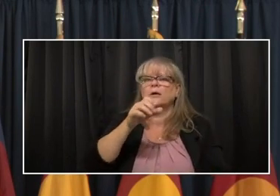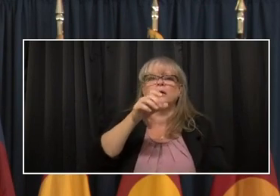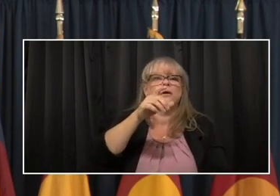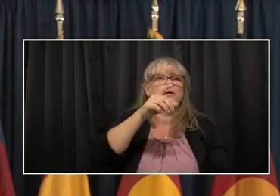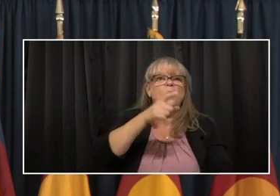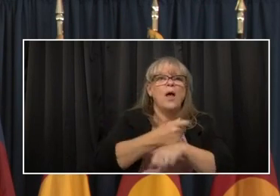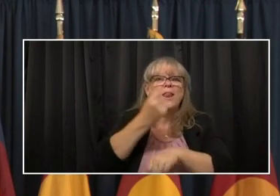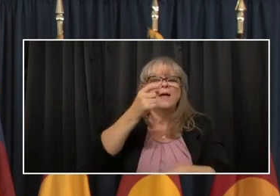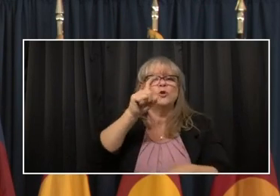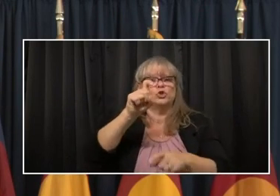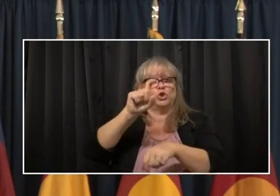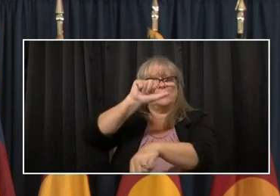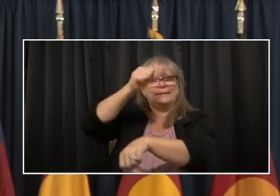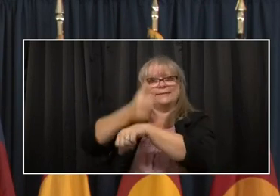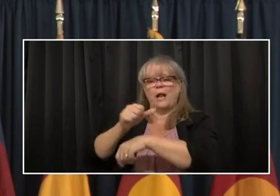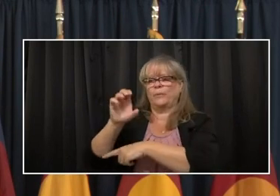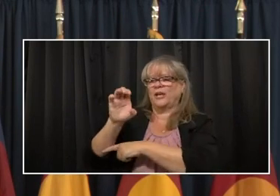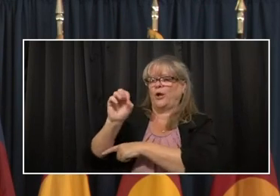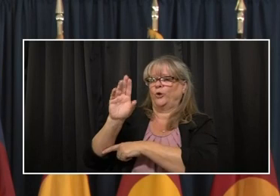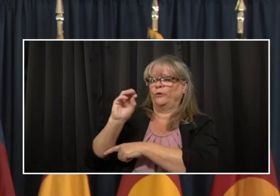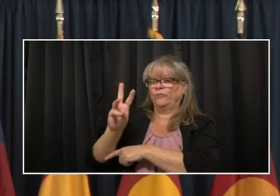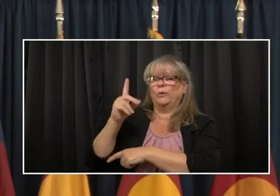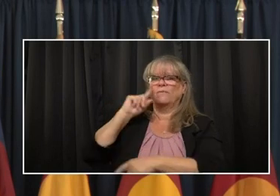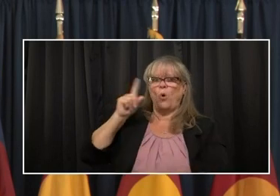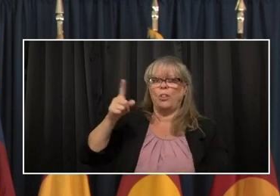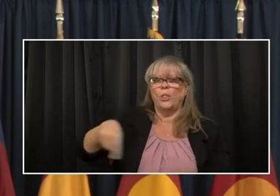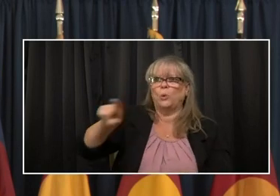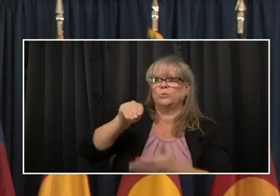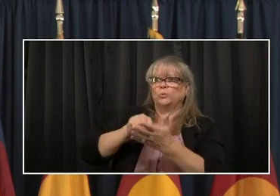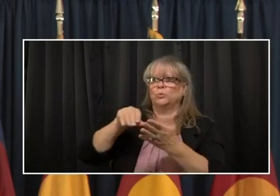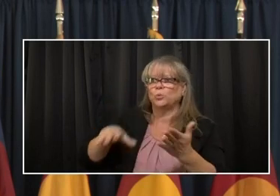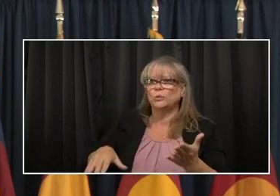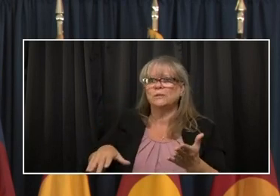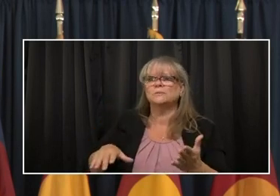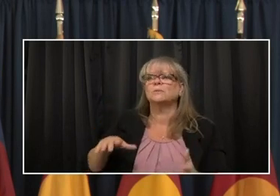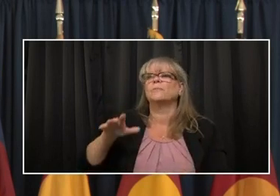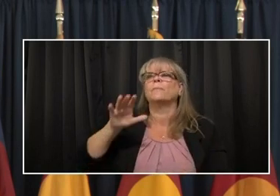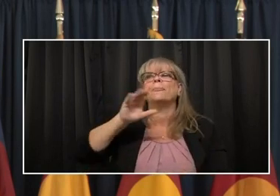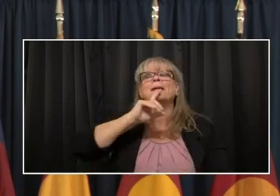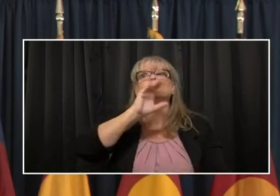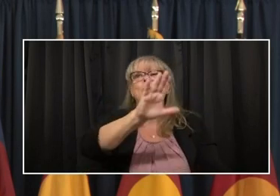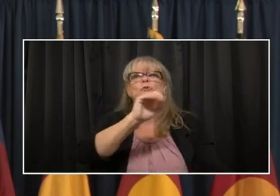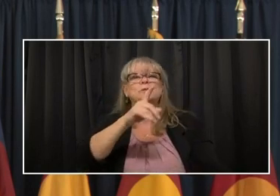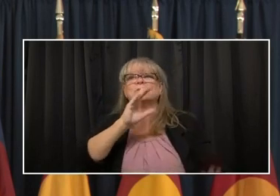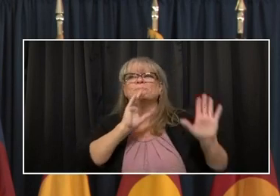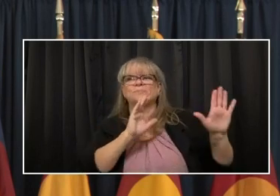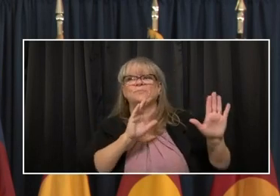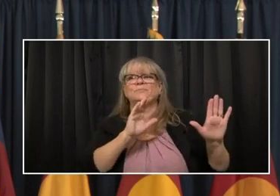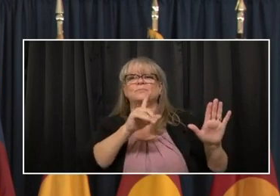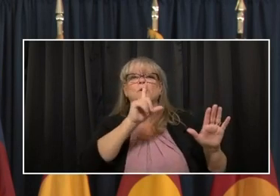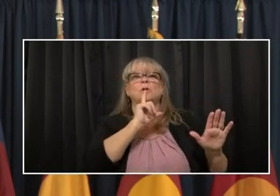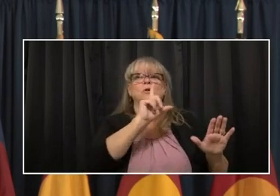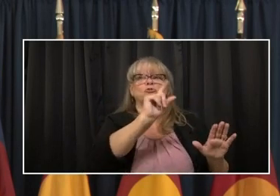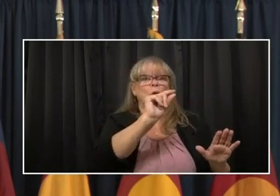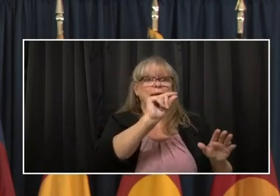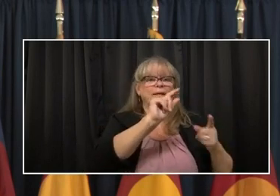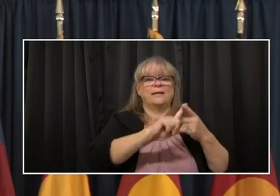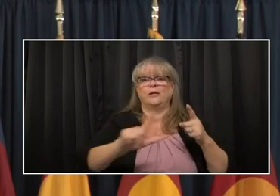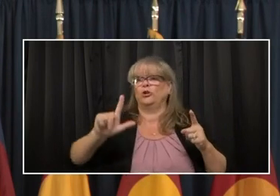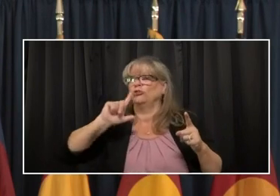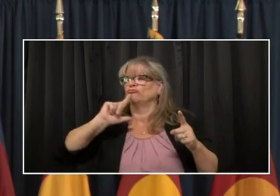that. And as Dr. Hurley, he said, the numbers that you have for your 20 to 29 kids going